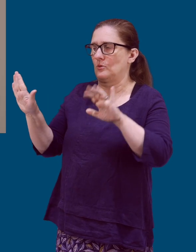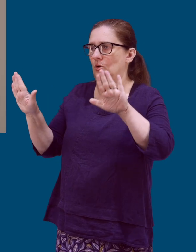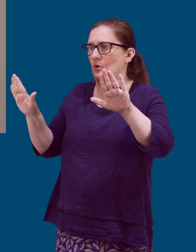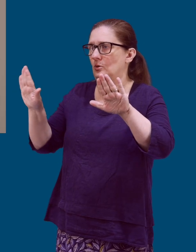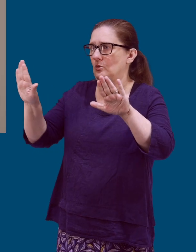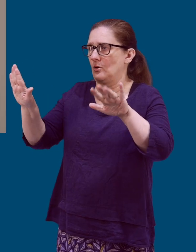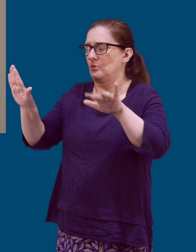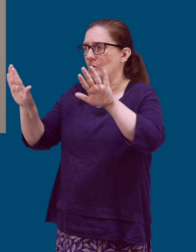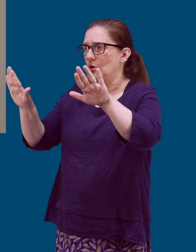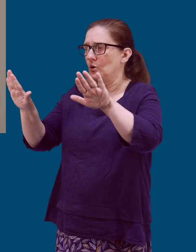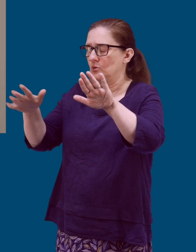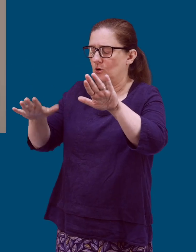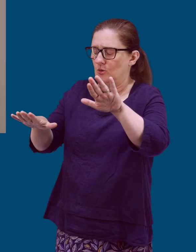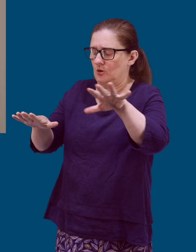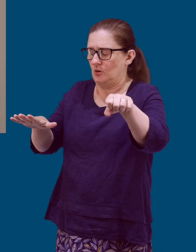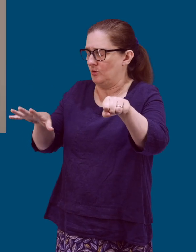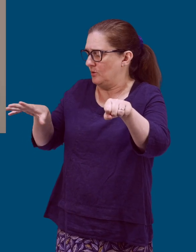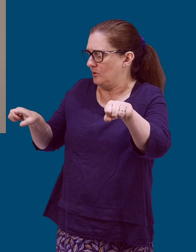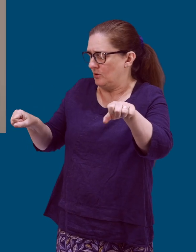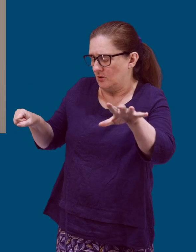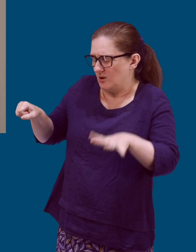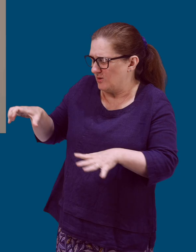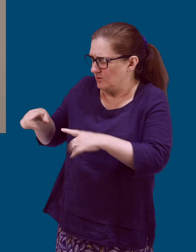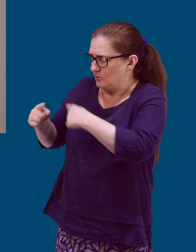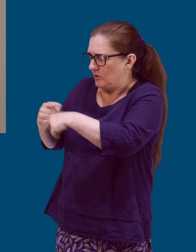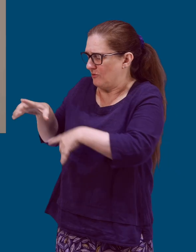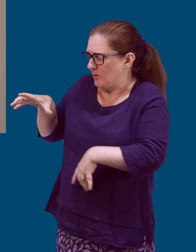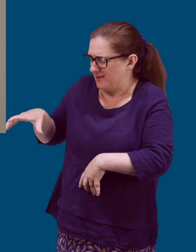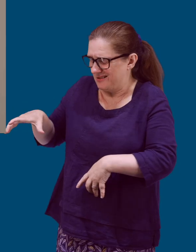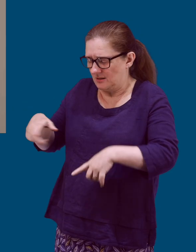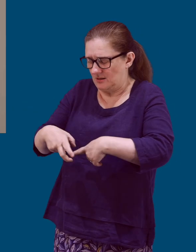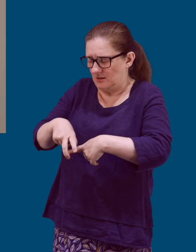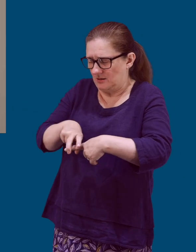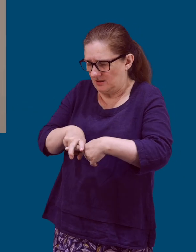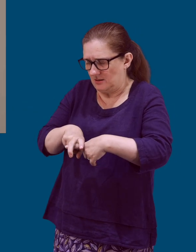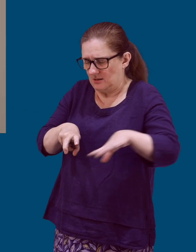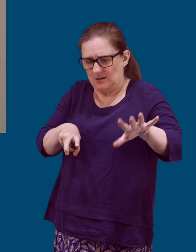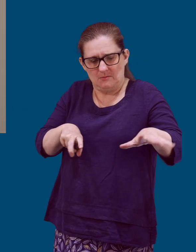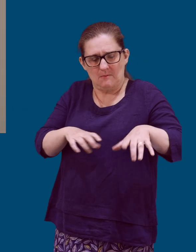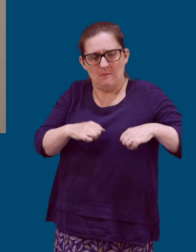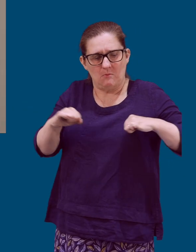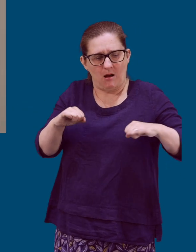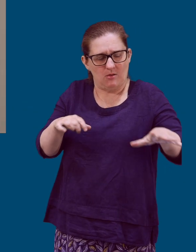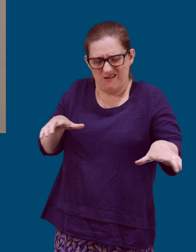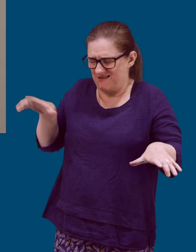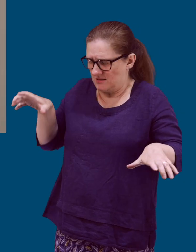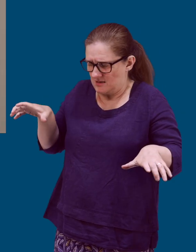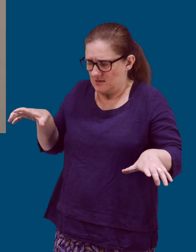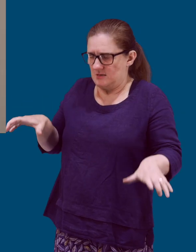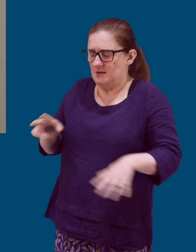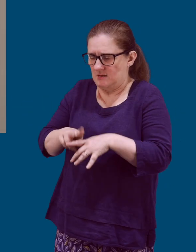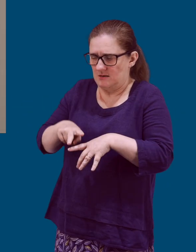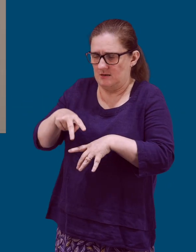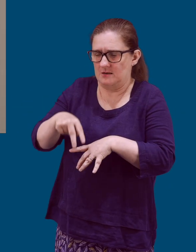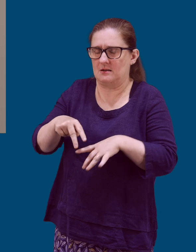down slowly on toilet, hold onto loo roll holder. Push up from bath. Pain. Step to sink.